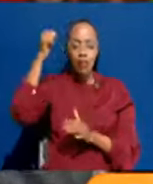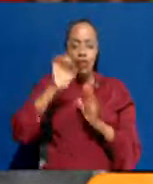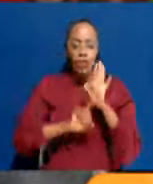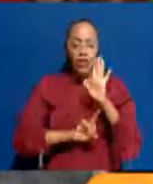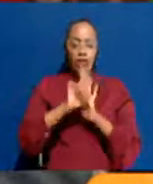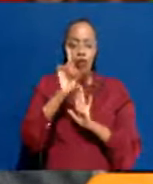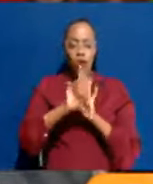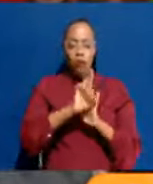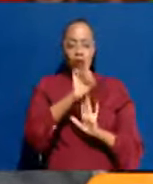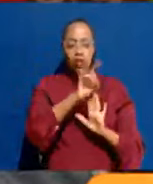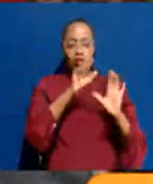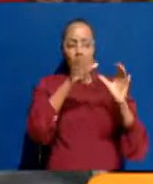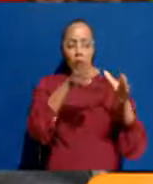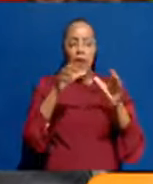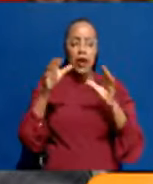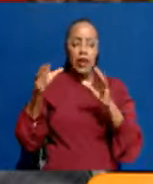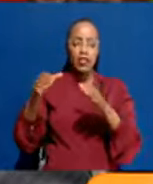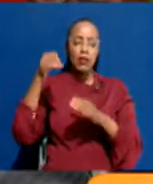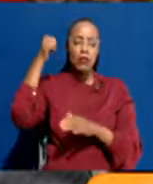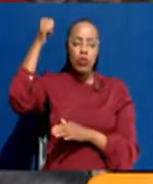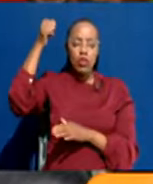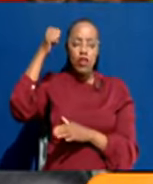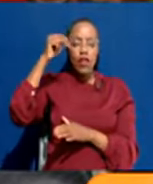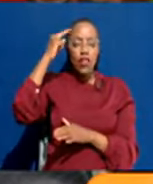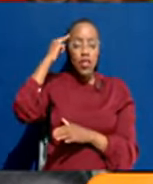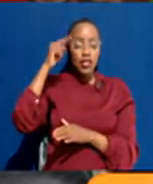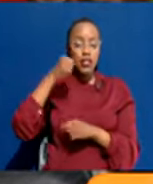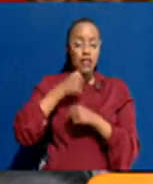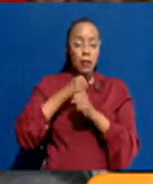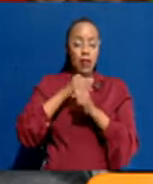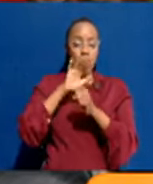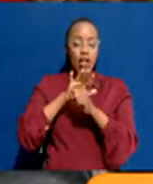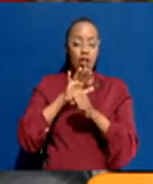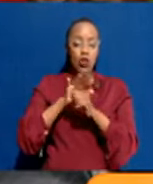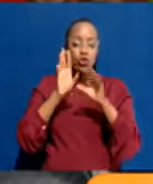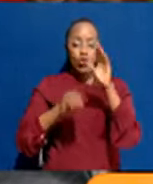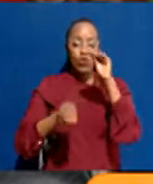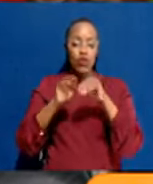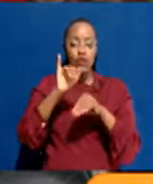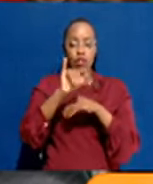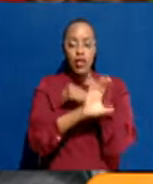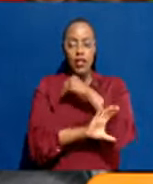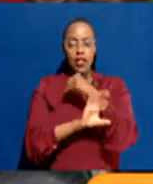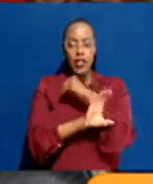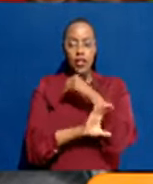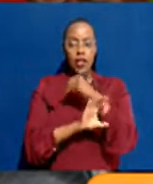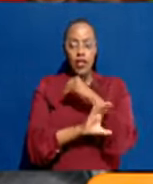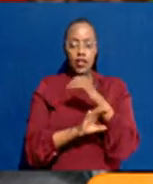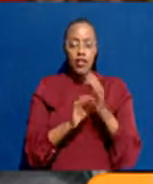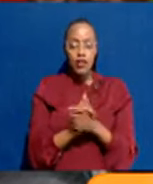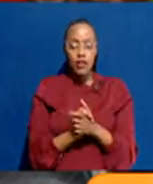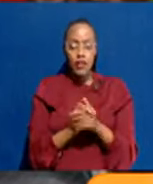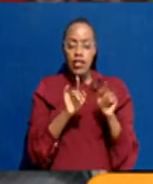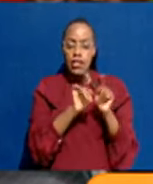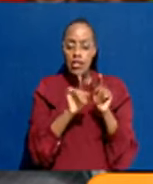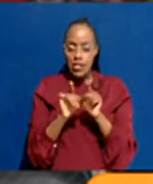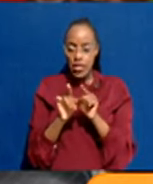of party politics. I think that he has made a lot of contribution in that in the country. And